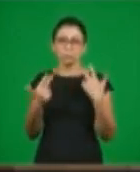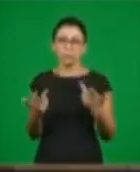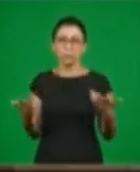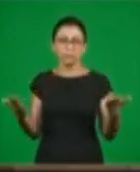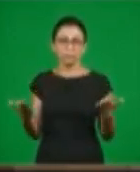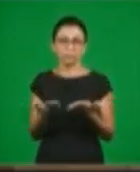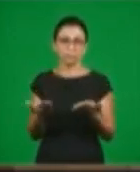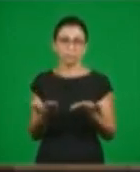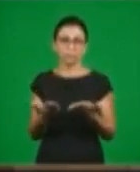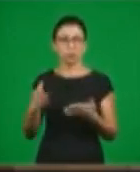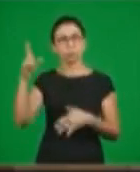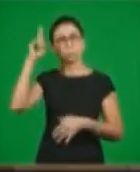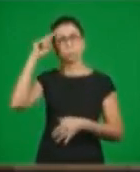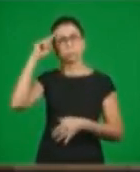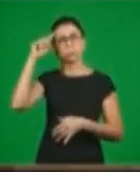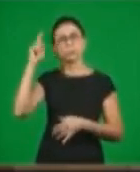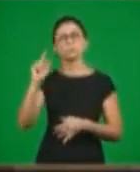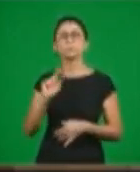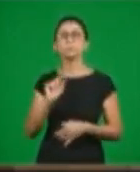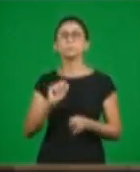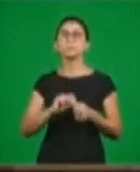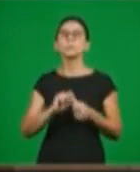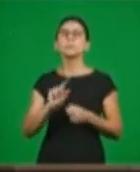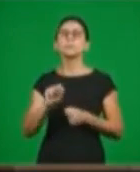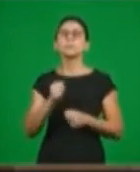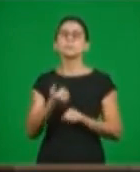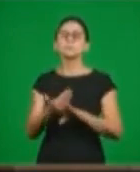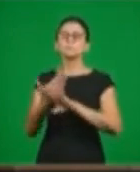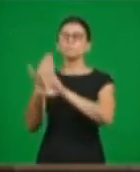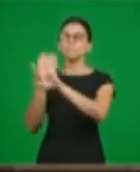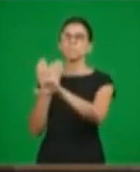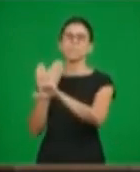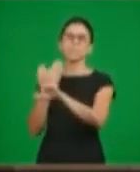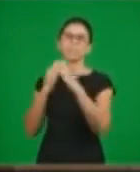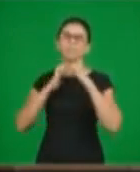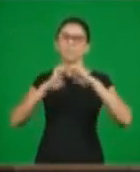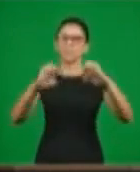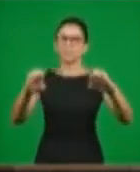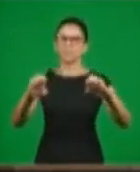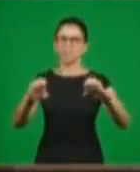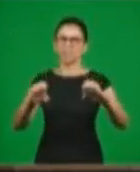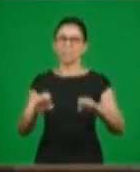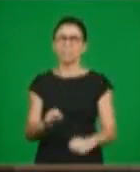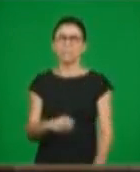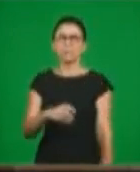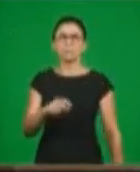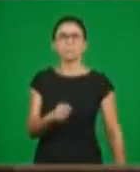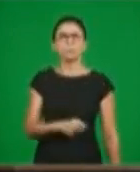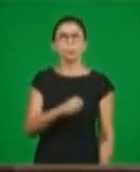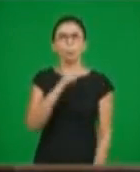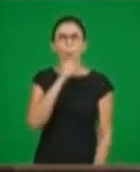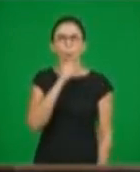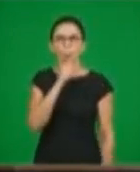the worst part is that those things that are new, they're bringing.